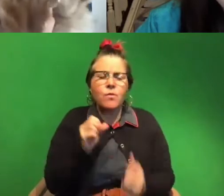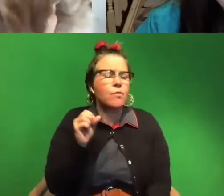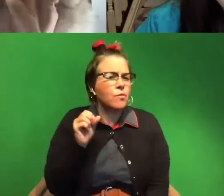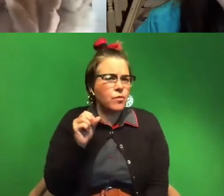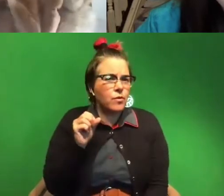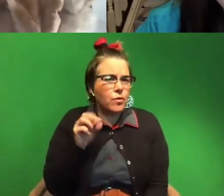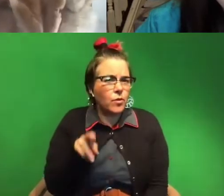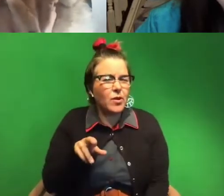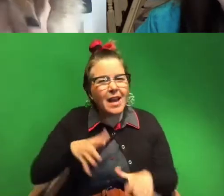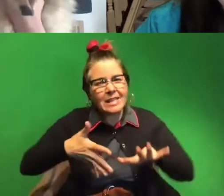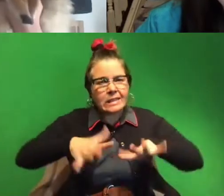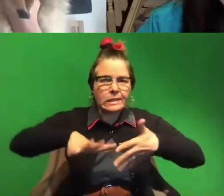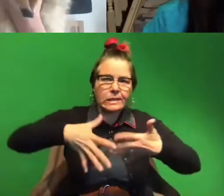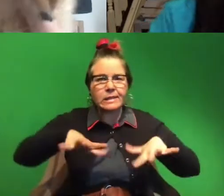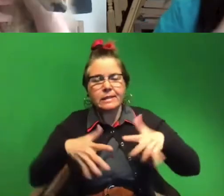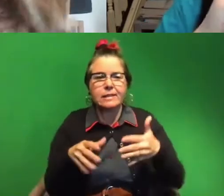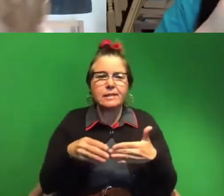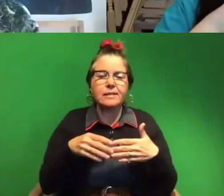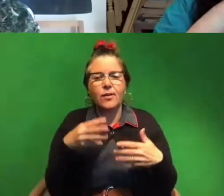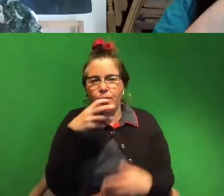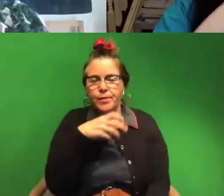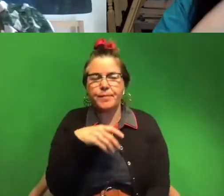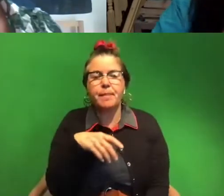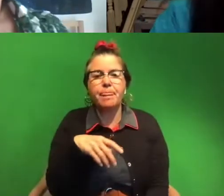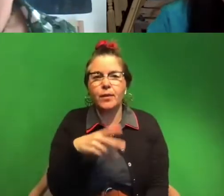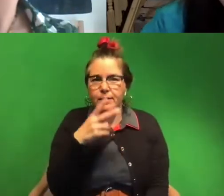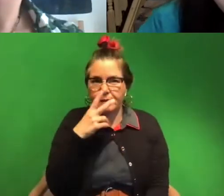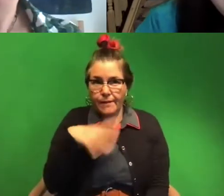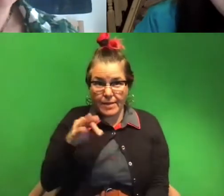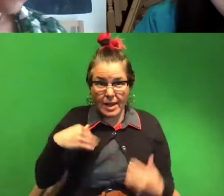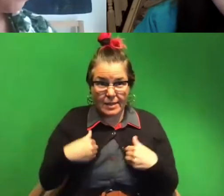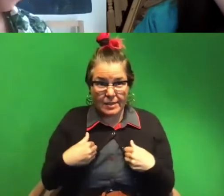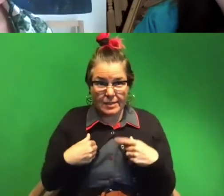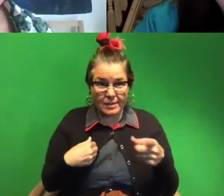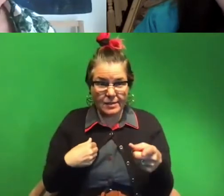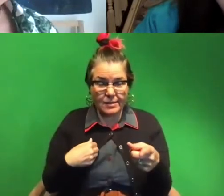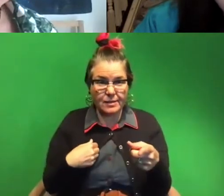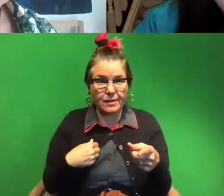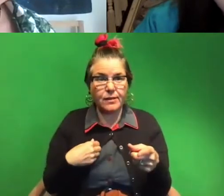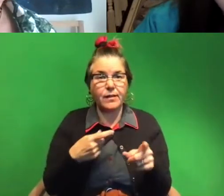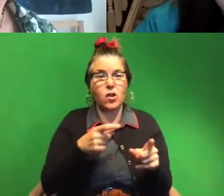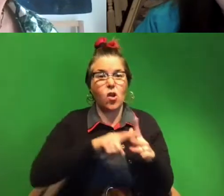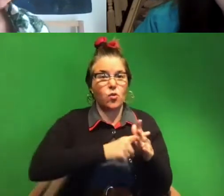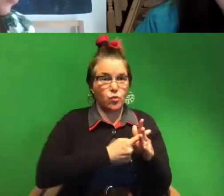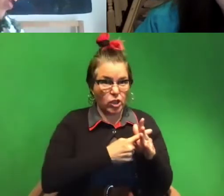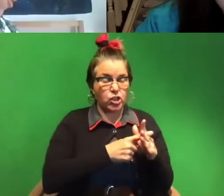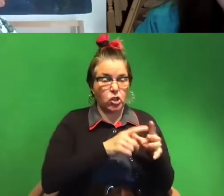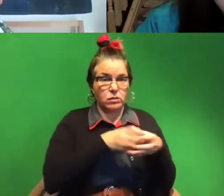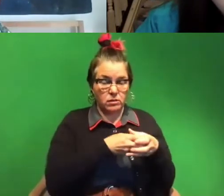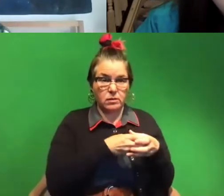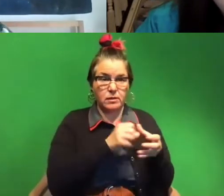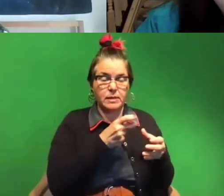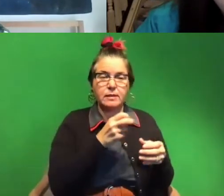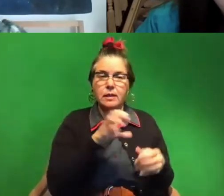and that's where it gets kind of weird. You see, we're finding creatures that are going from their original states, such as this